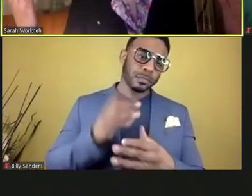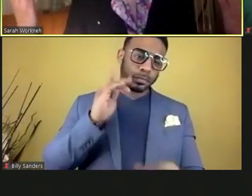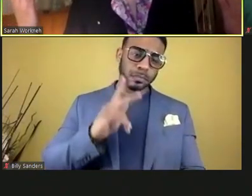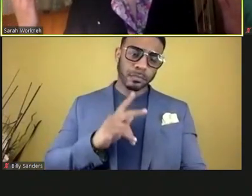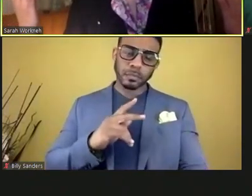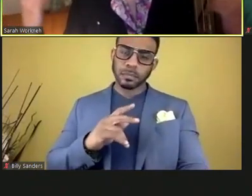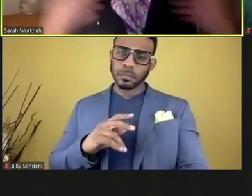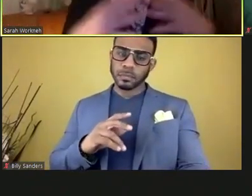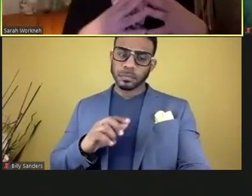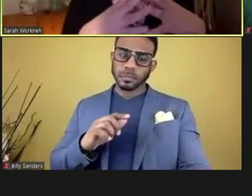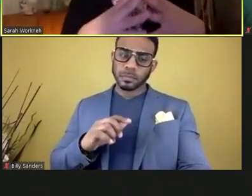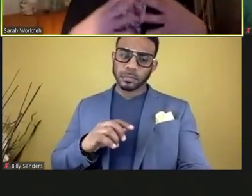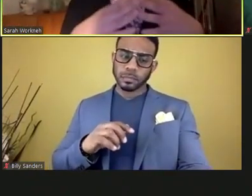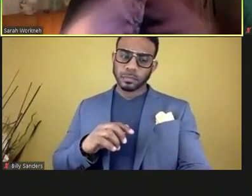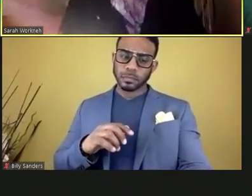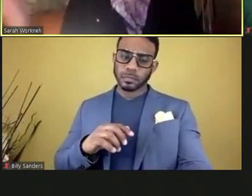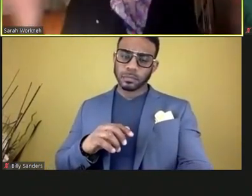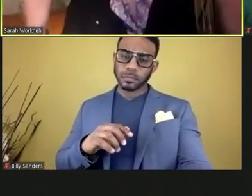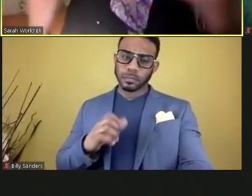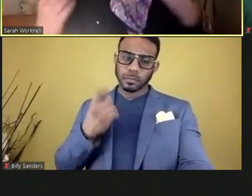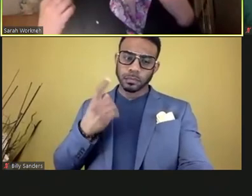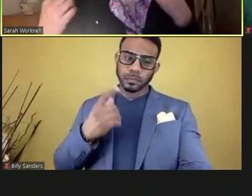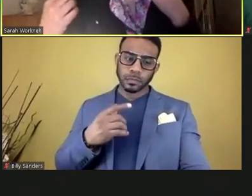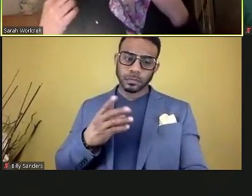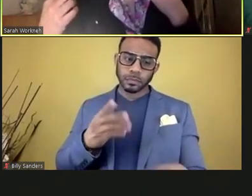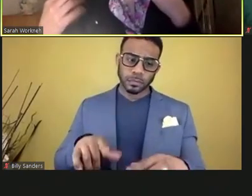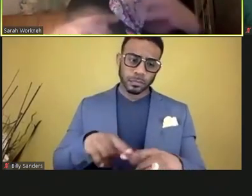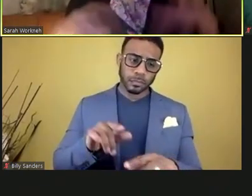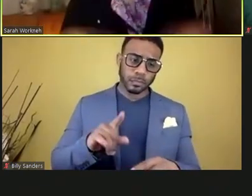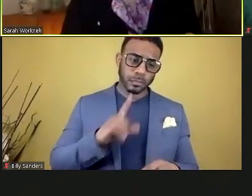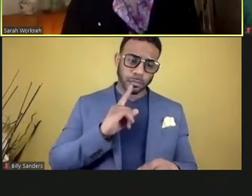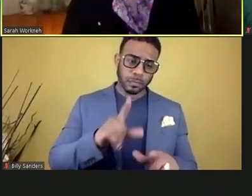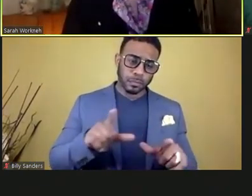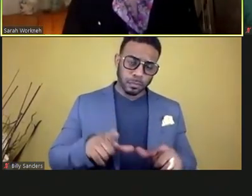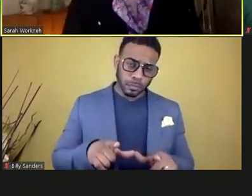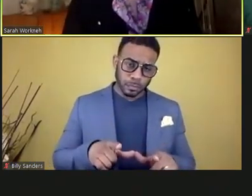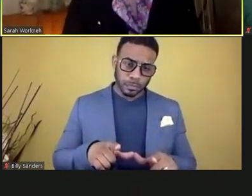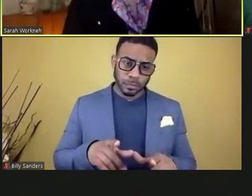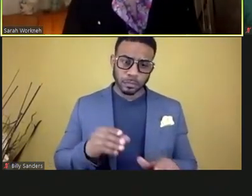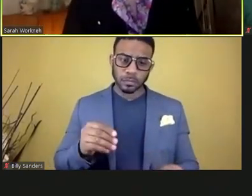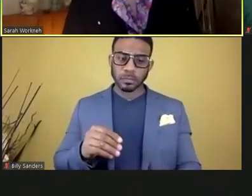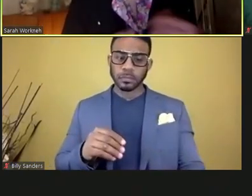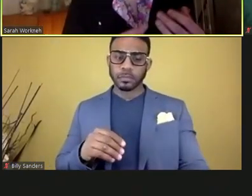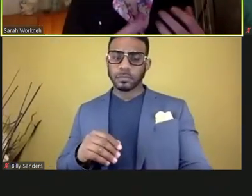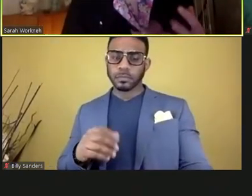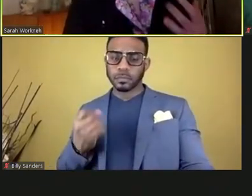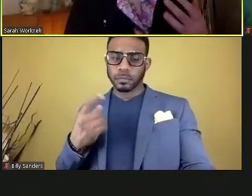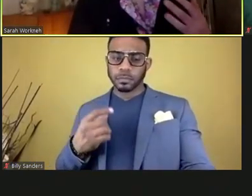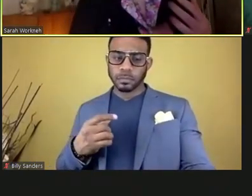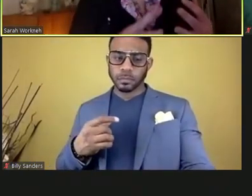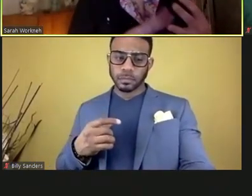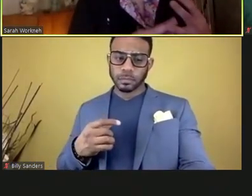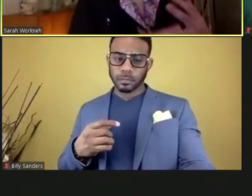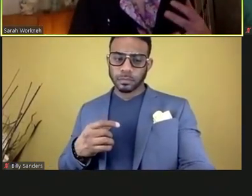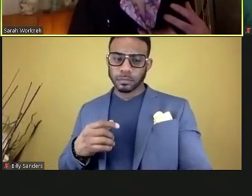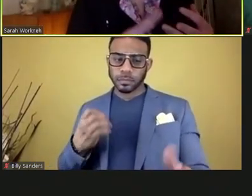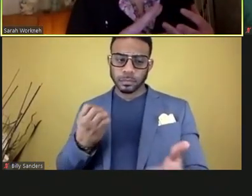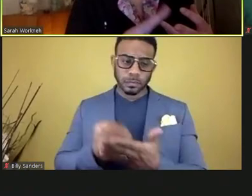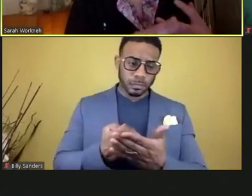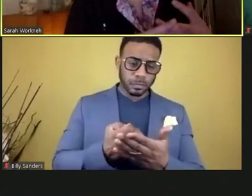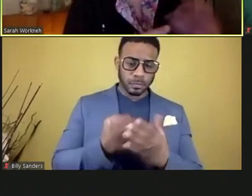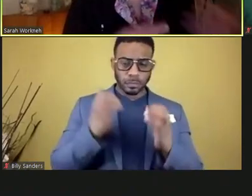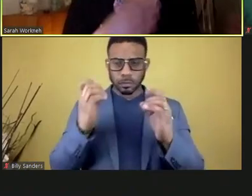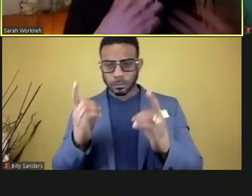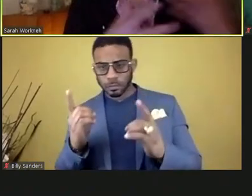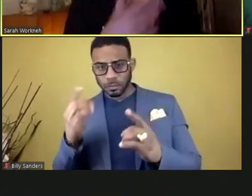to understand kind of the landscape in which we are located, and understanding the economics and the